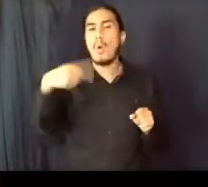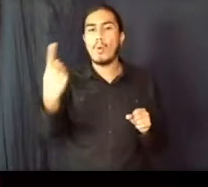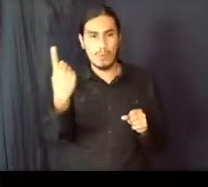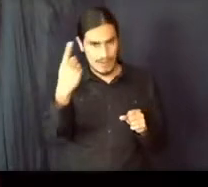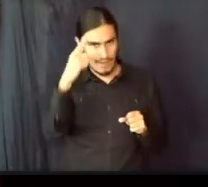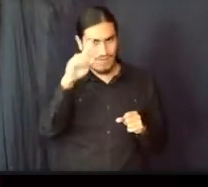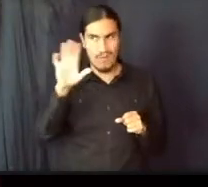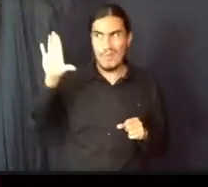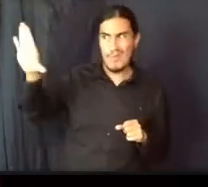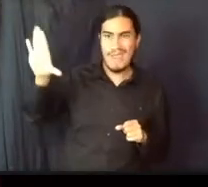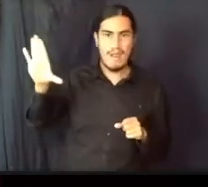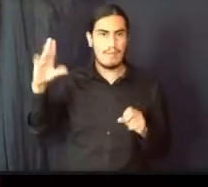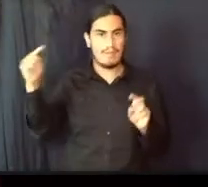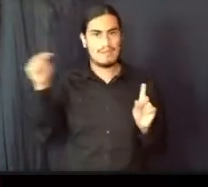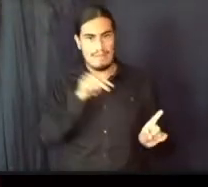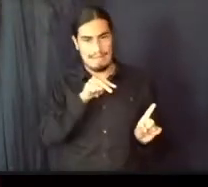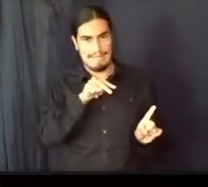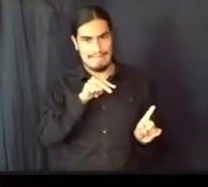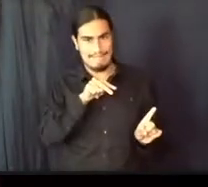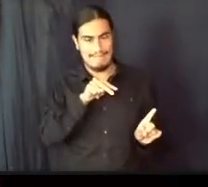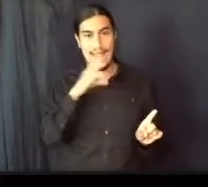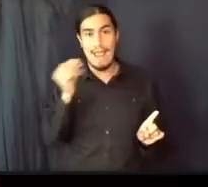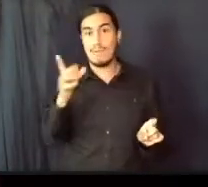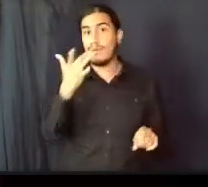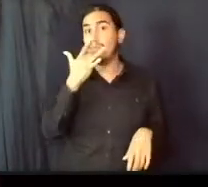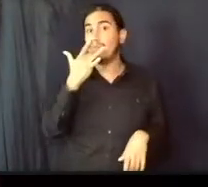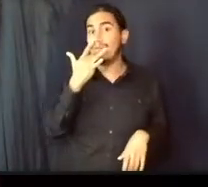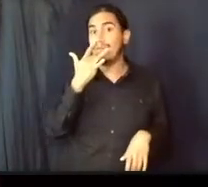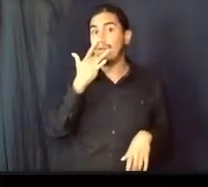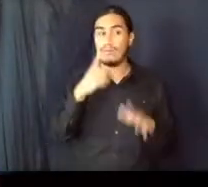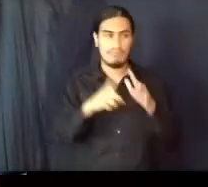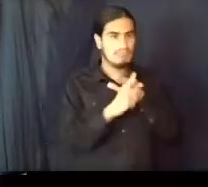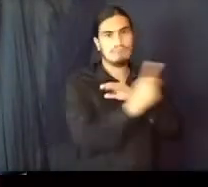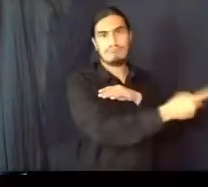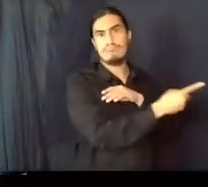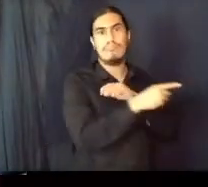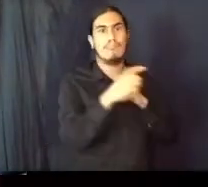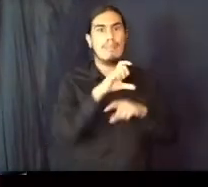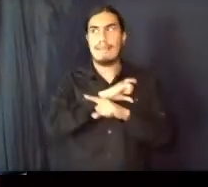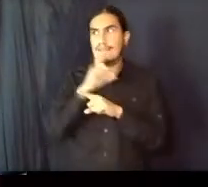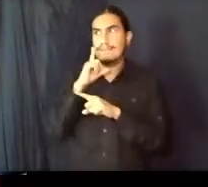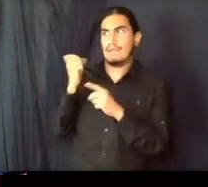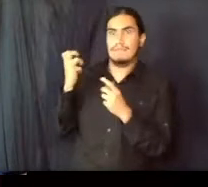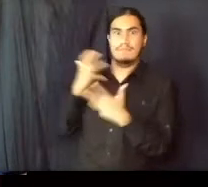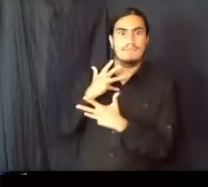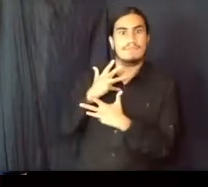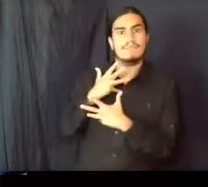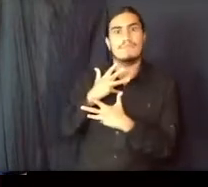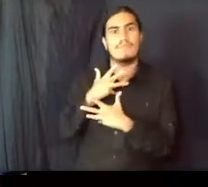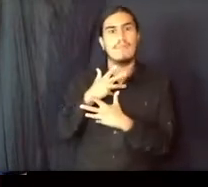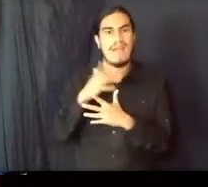status and would rather run away from police as constant fugitives.